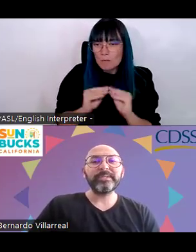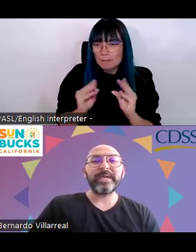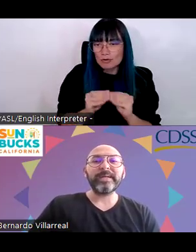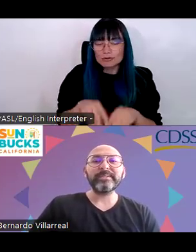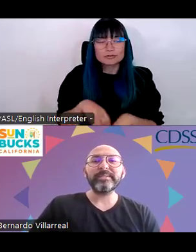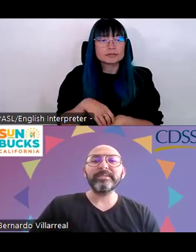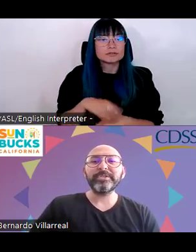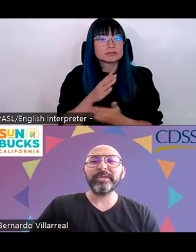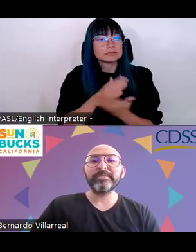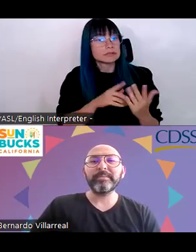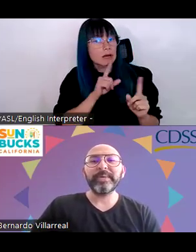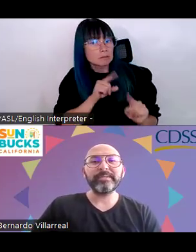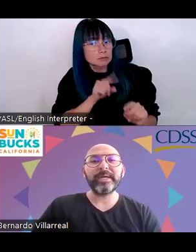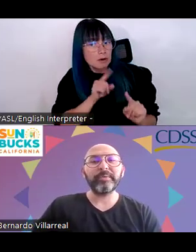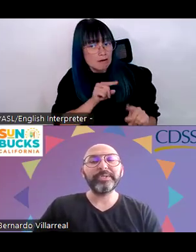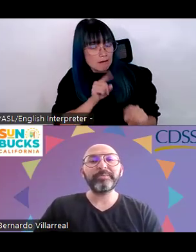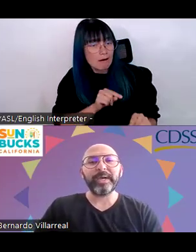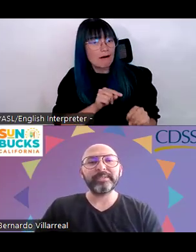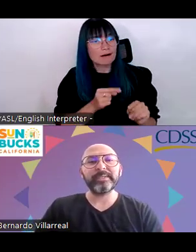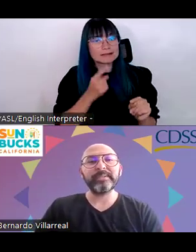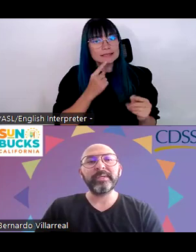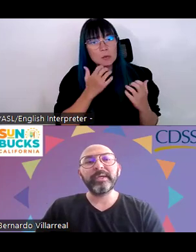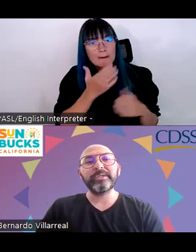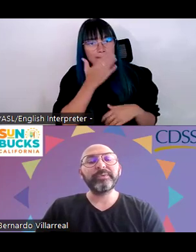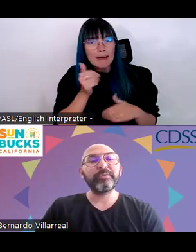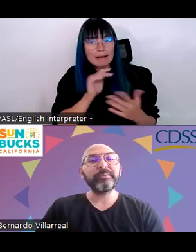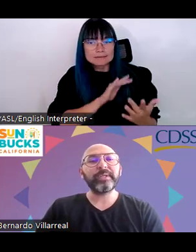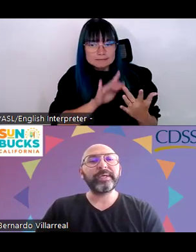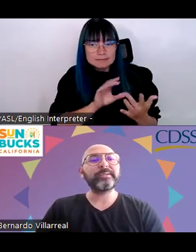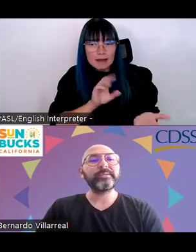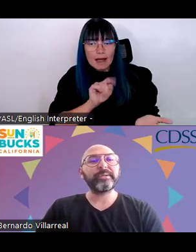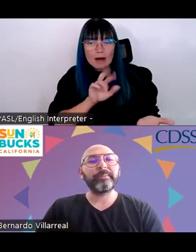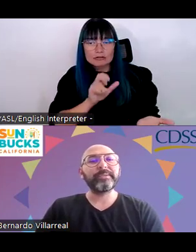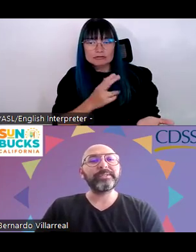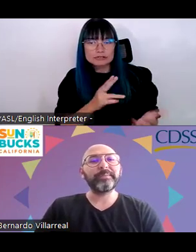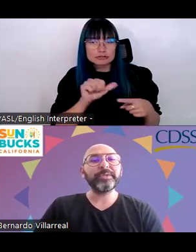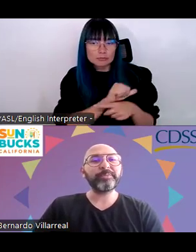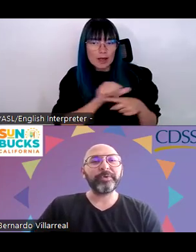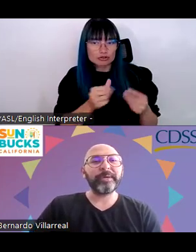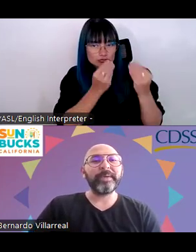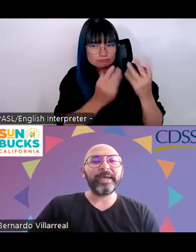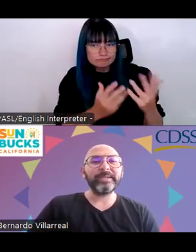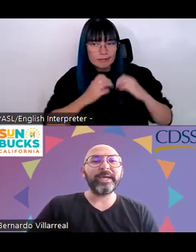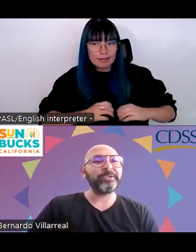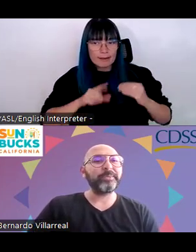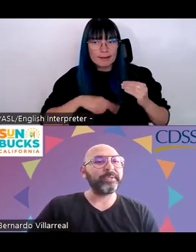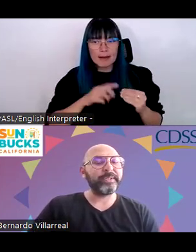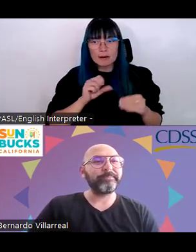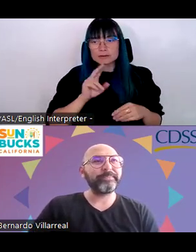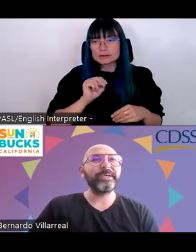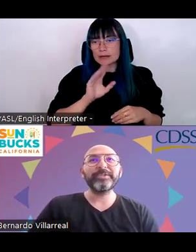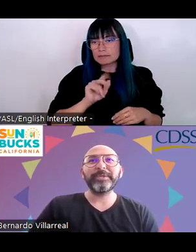Some respondents asked to share some best outreach practices to inform clients about the Sunbucks program